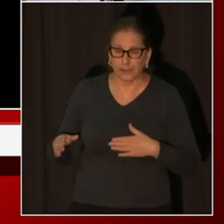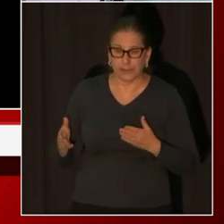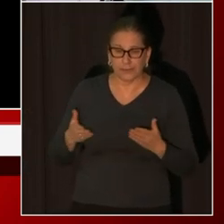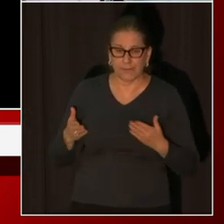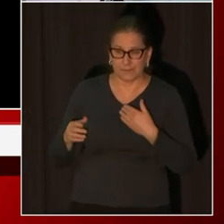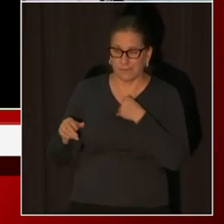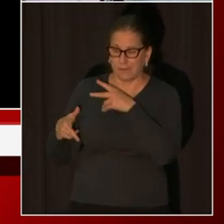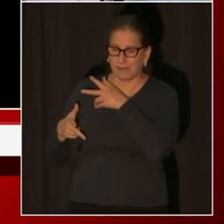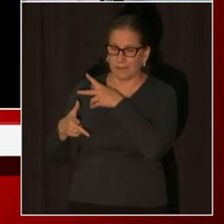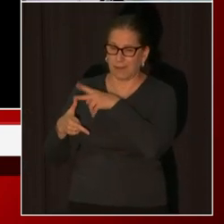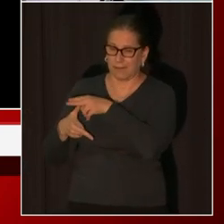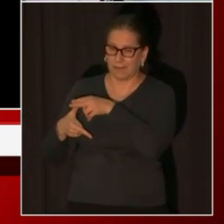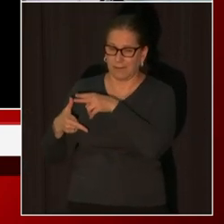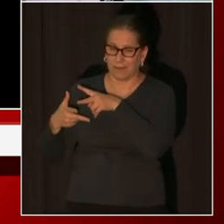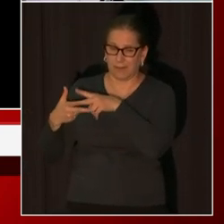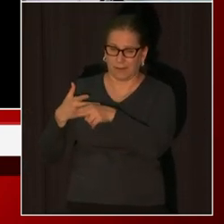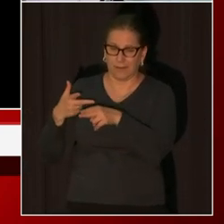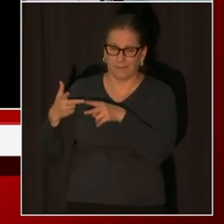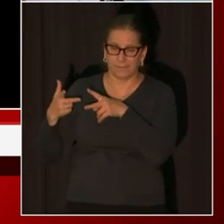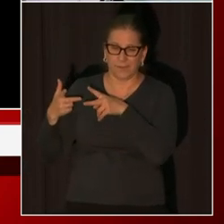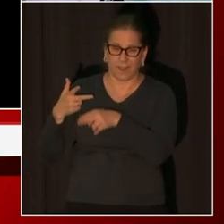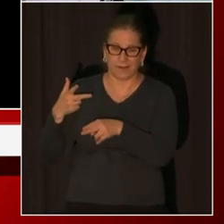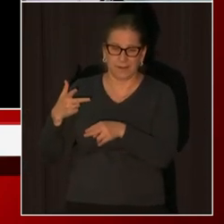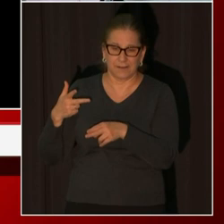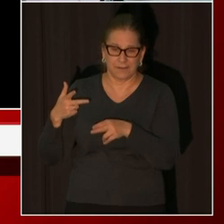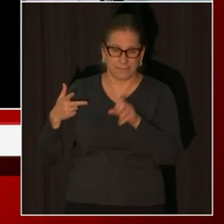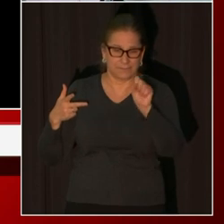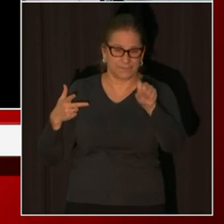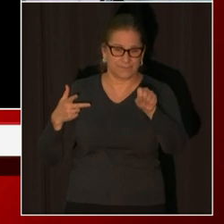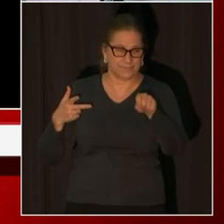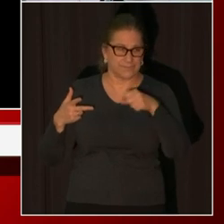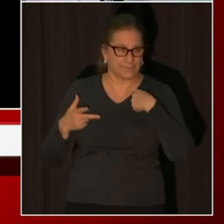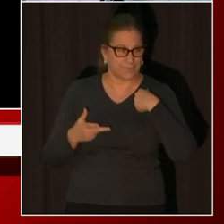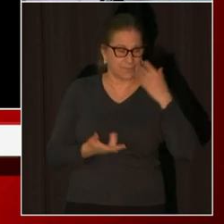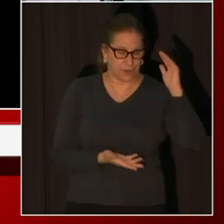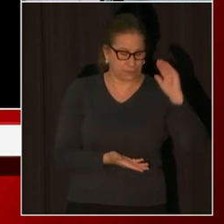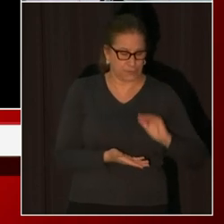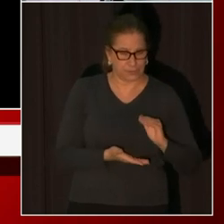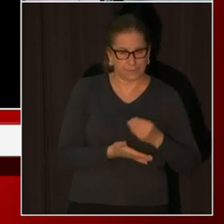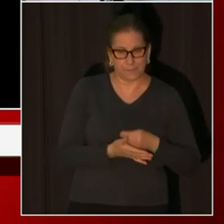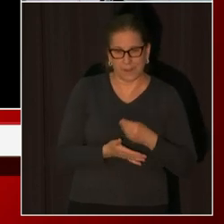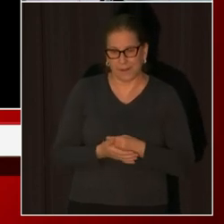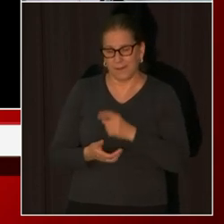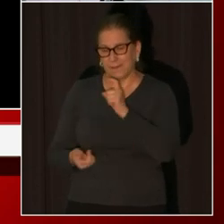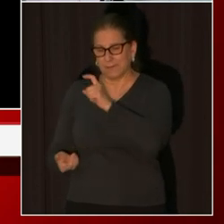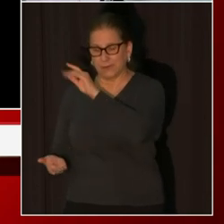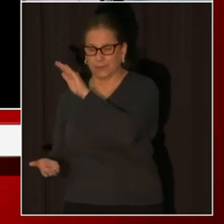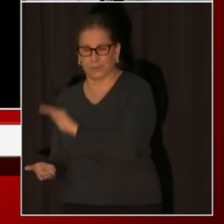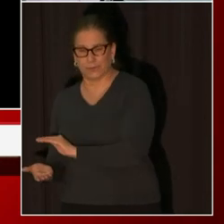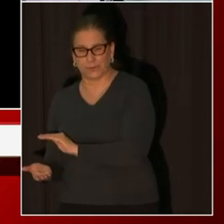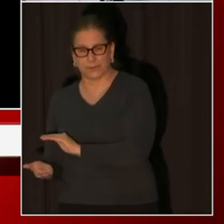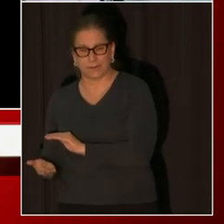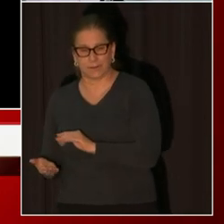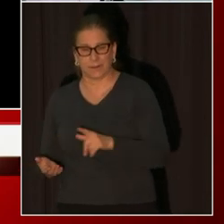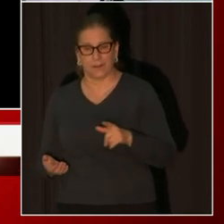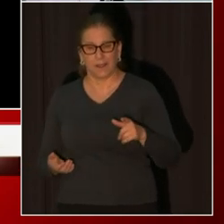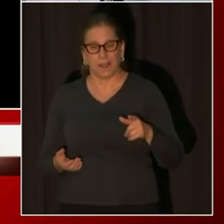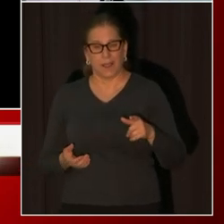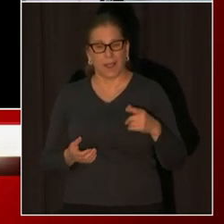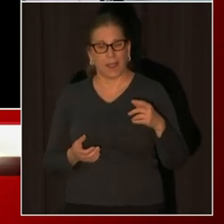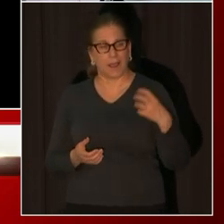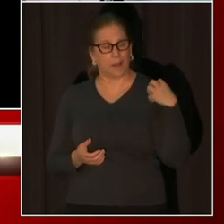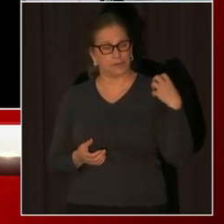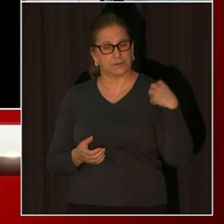money that we had to reduce in this budget. Similarly, in the capital budget, because our revenue is less, then